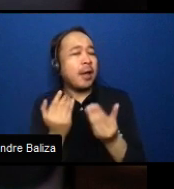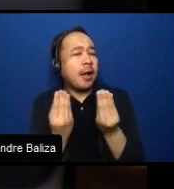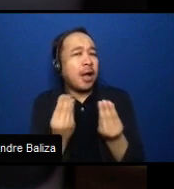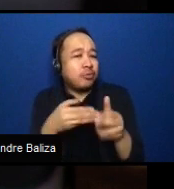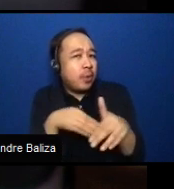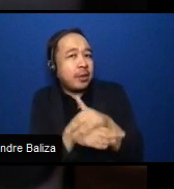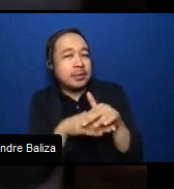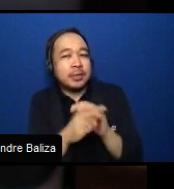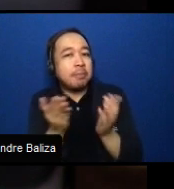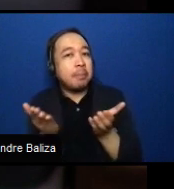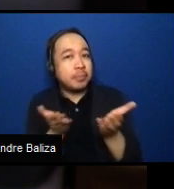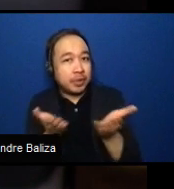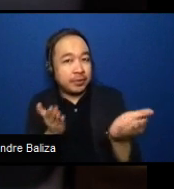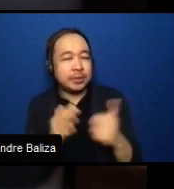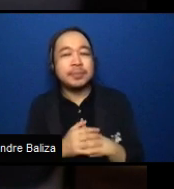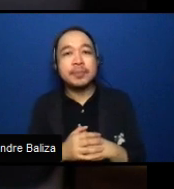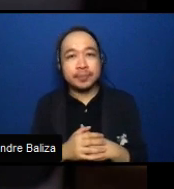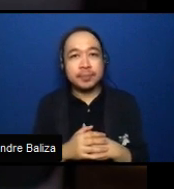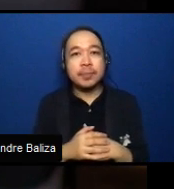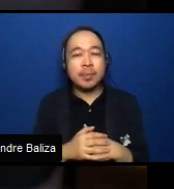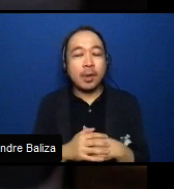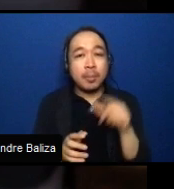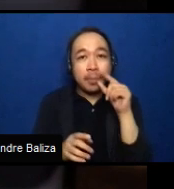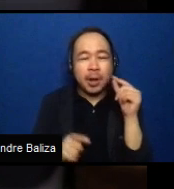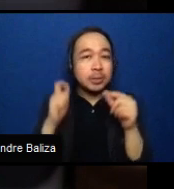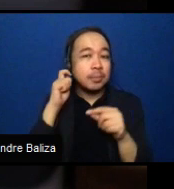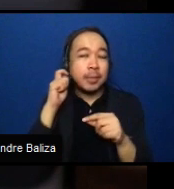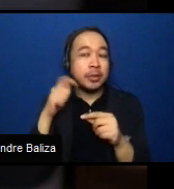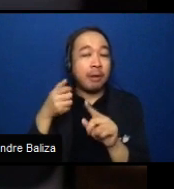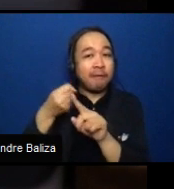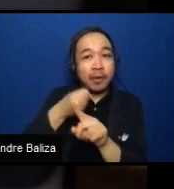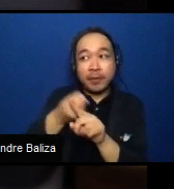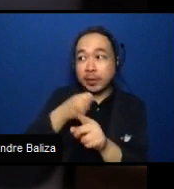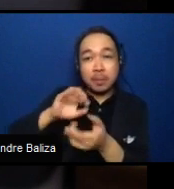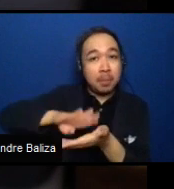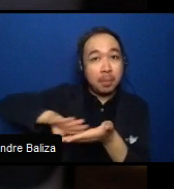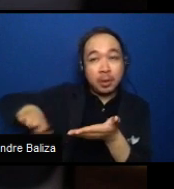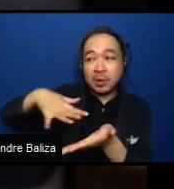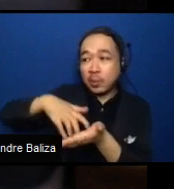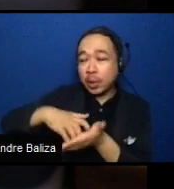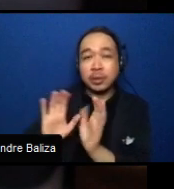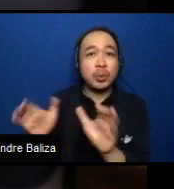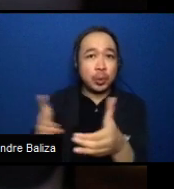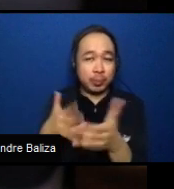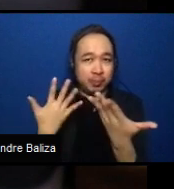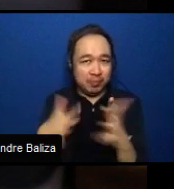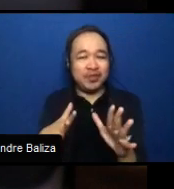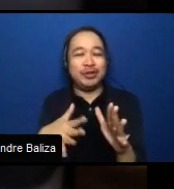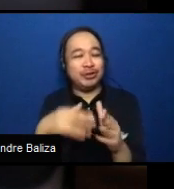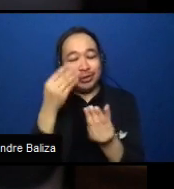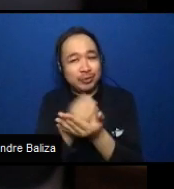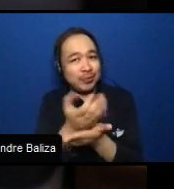services. Sexual and gender-based violence against marginalized, vulnerable groups has been reported across the globe,